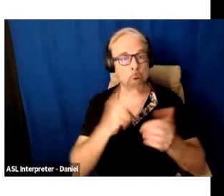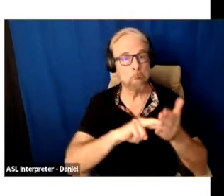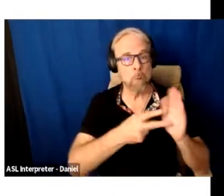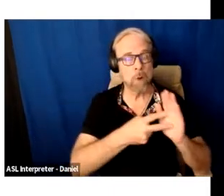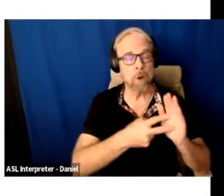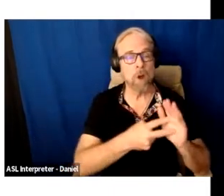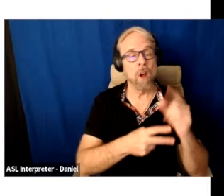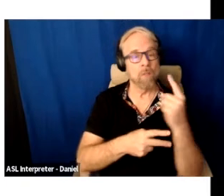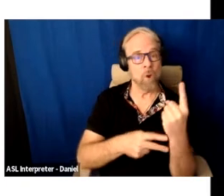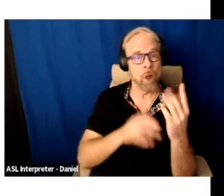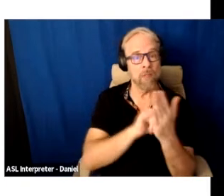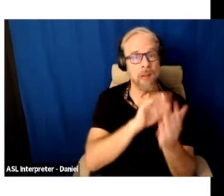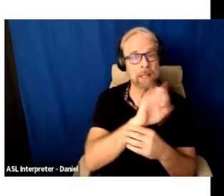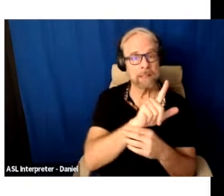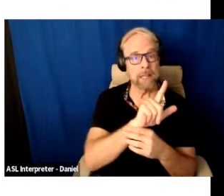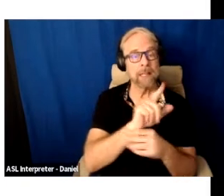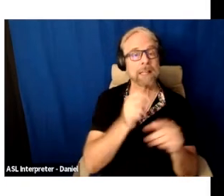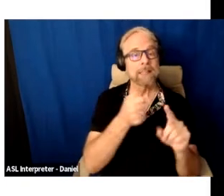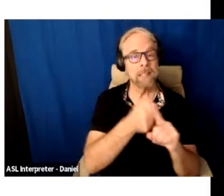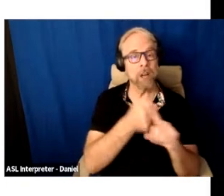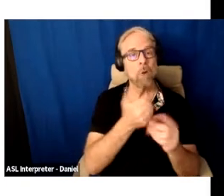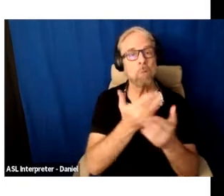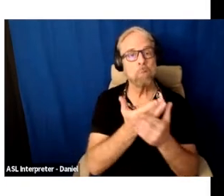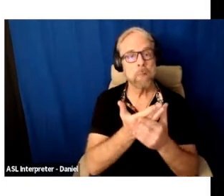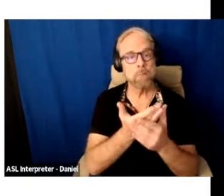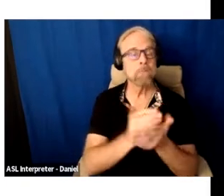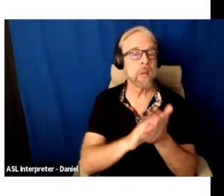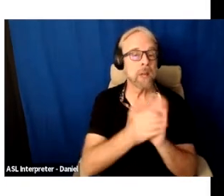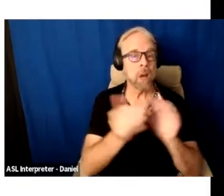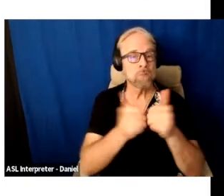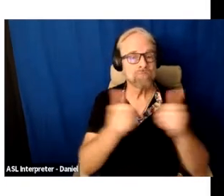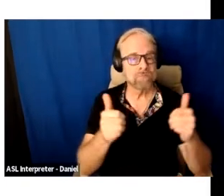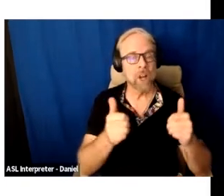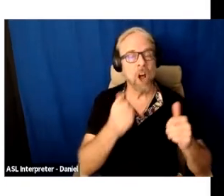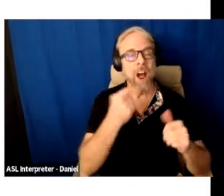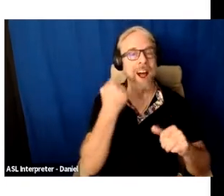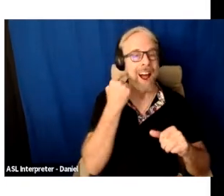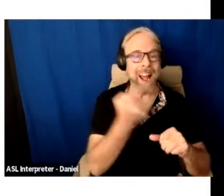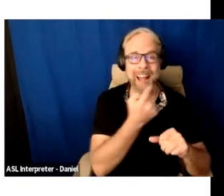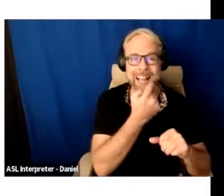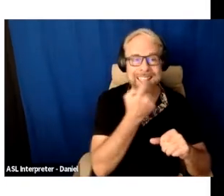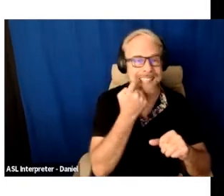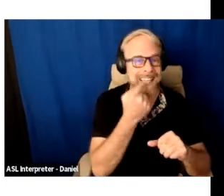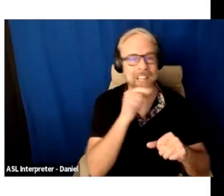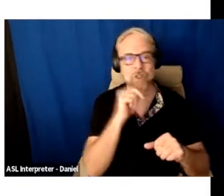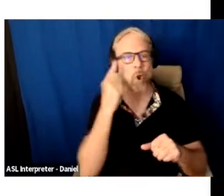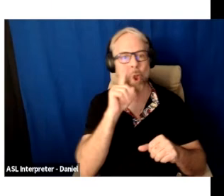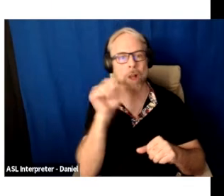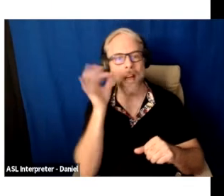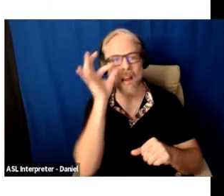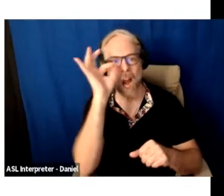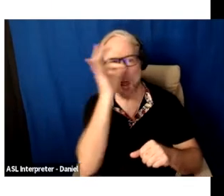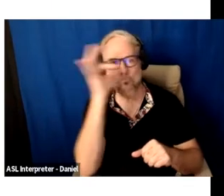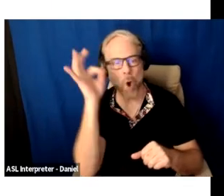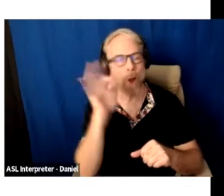the cell itself becomes differentiated, right? Because, our teeth do not look like our eyeballs, and they certainly don't look like